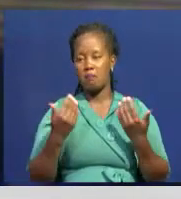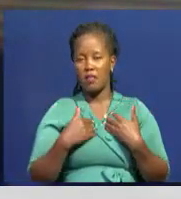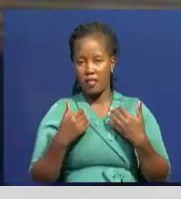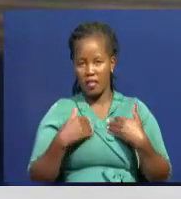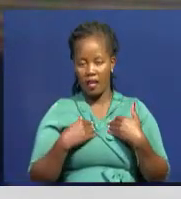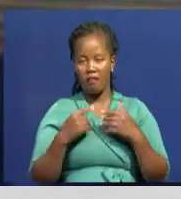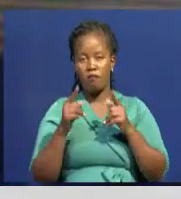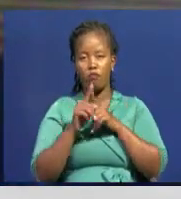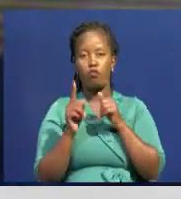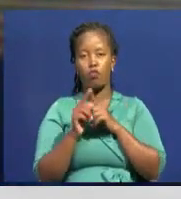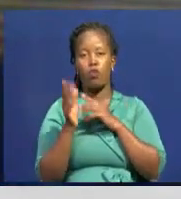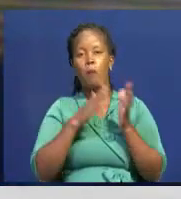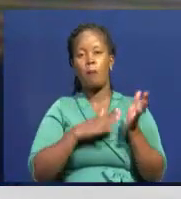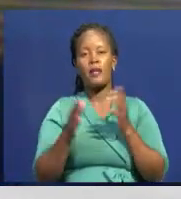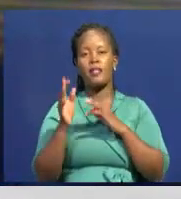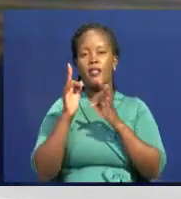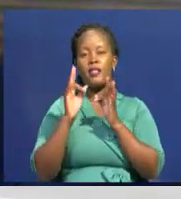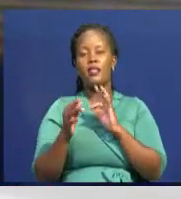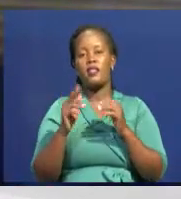than if the shilling